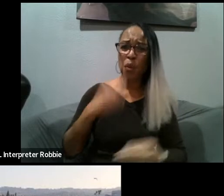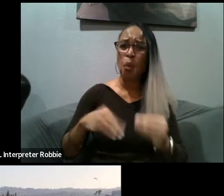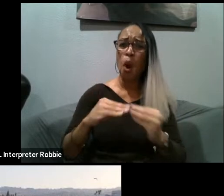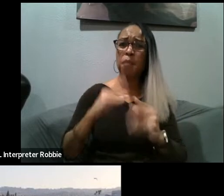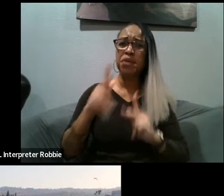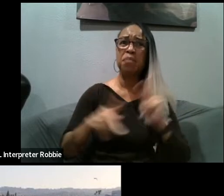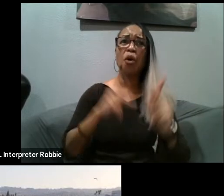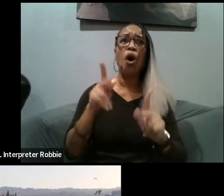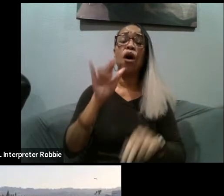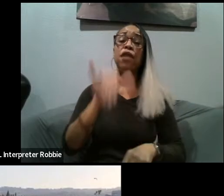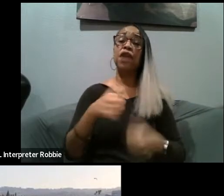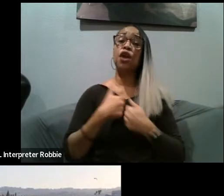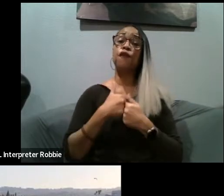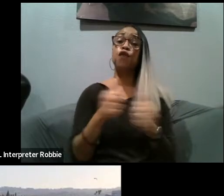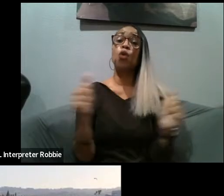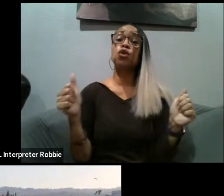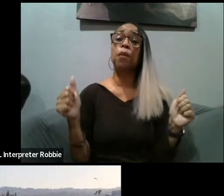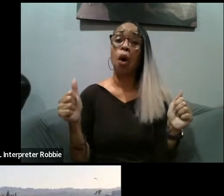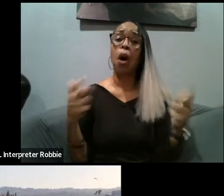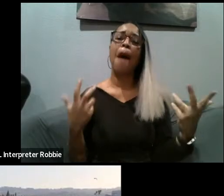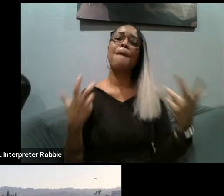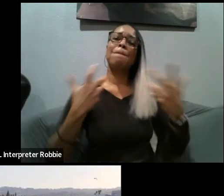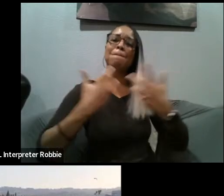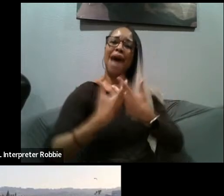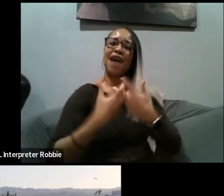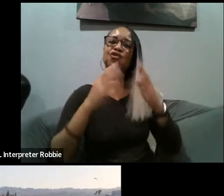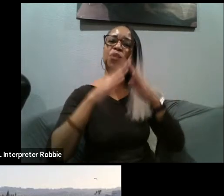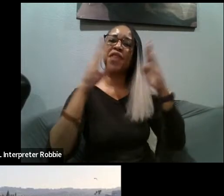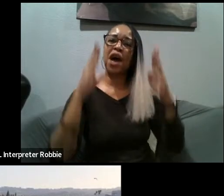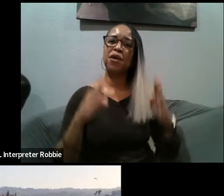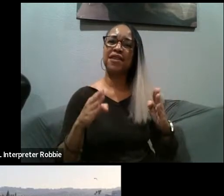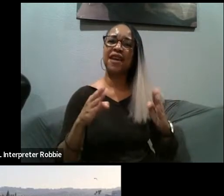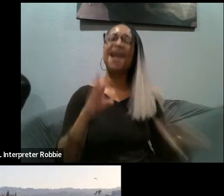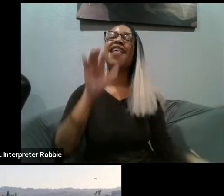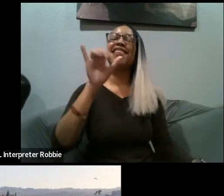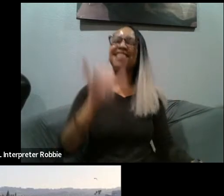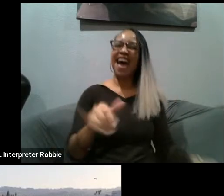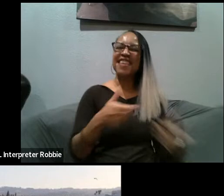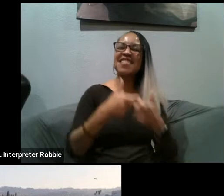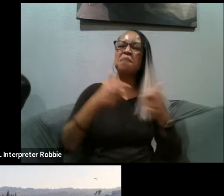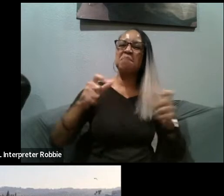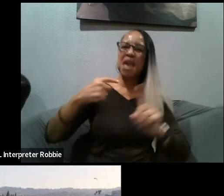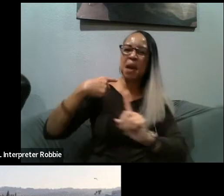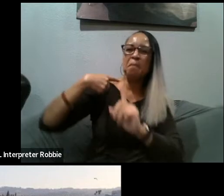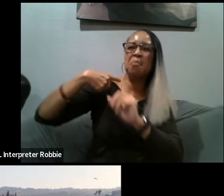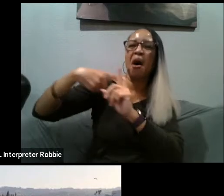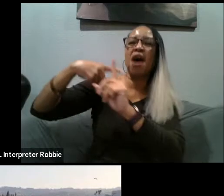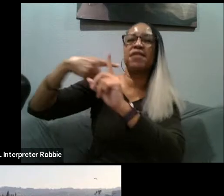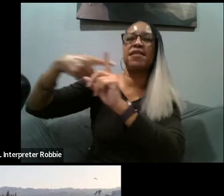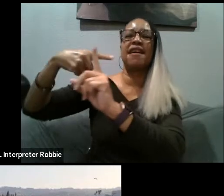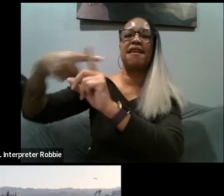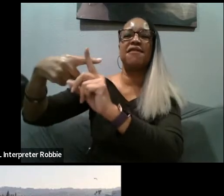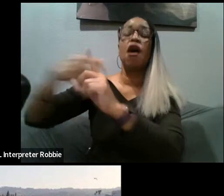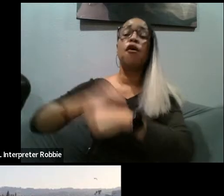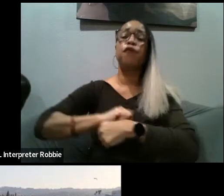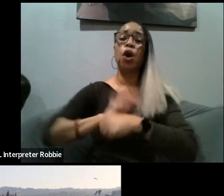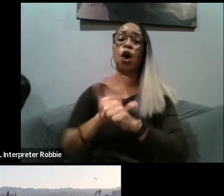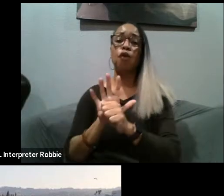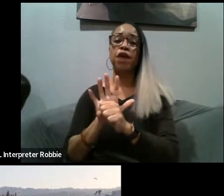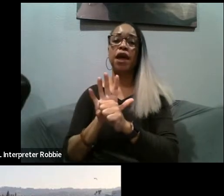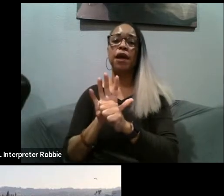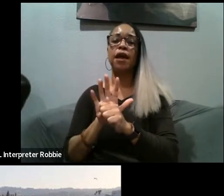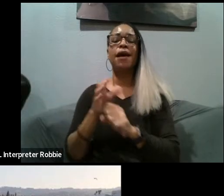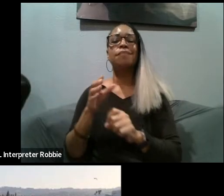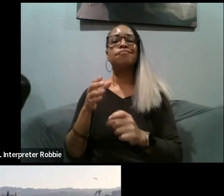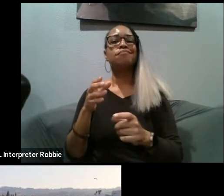are vulnerable on the streets matched for housing. So that still feels like the big silver lining of the pandemic, is that there was a lot of kind of